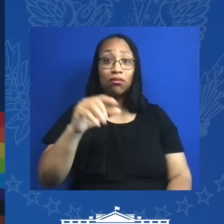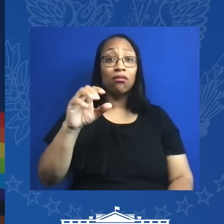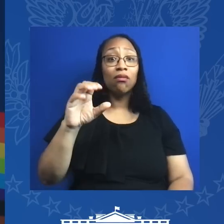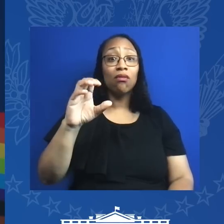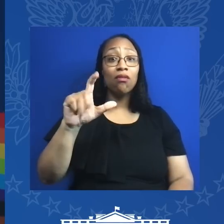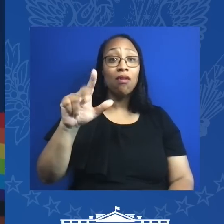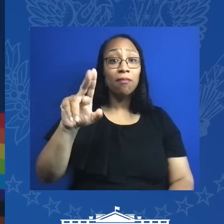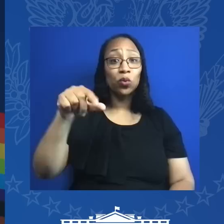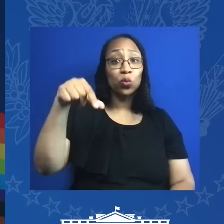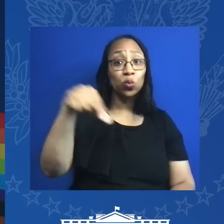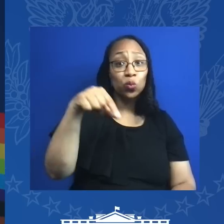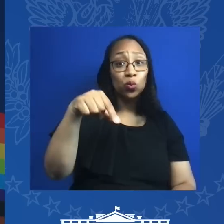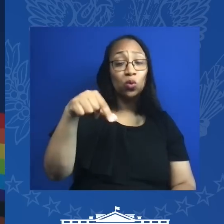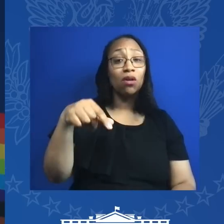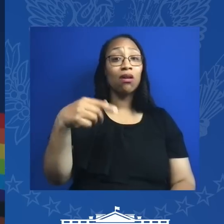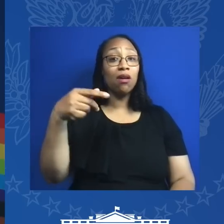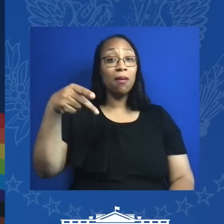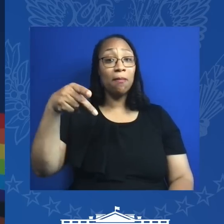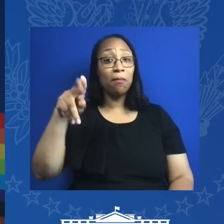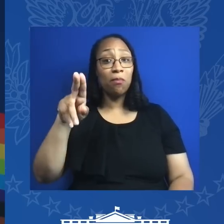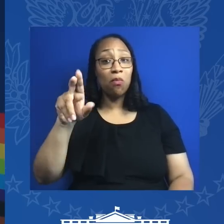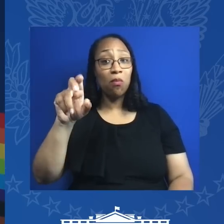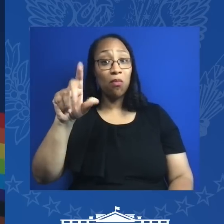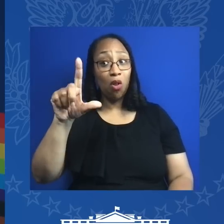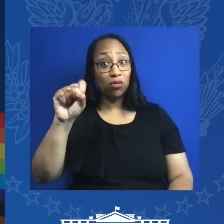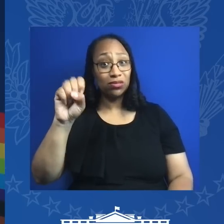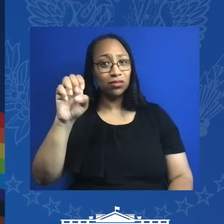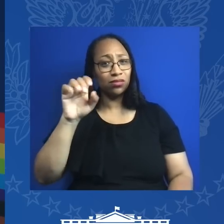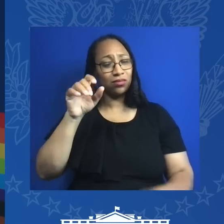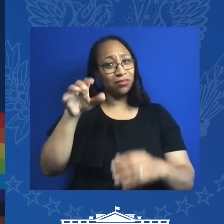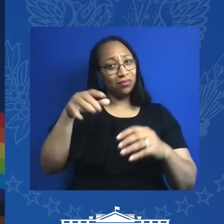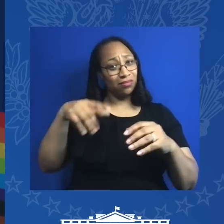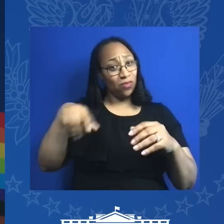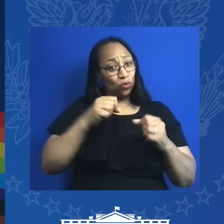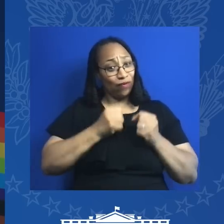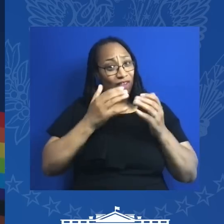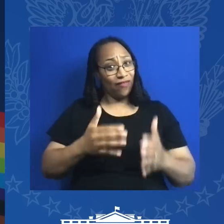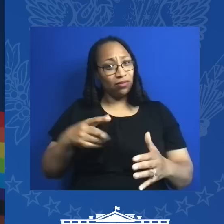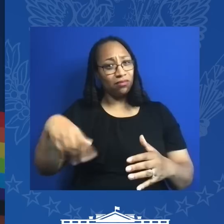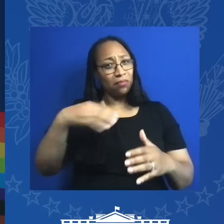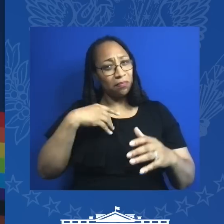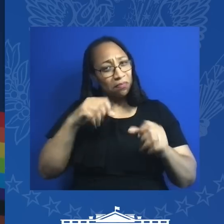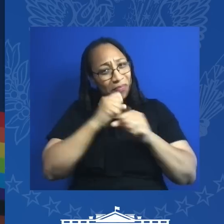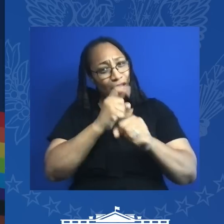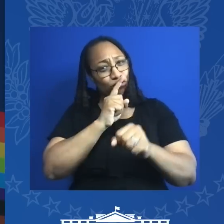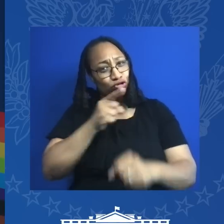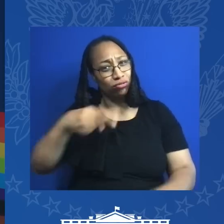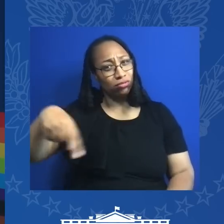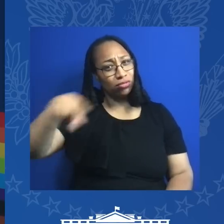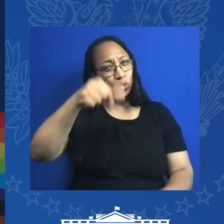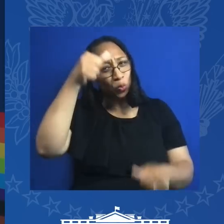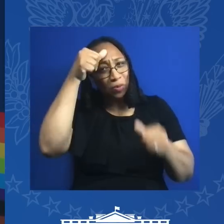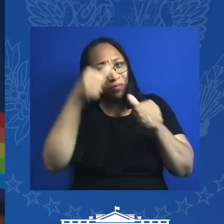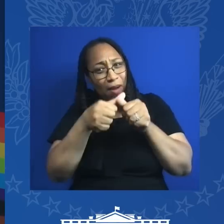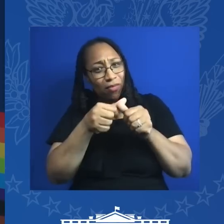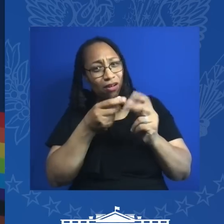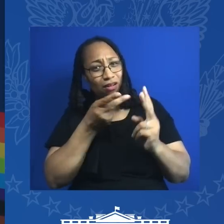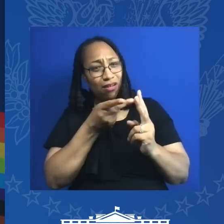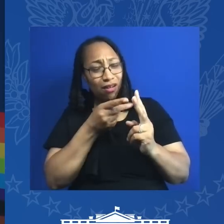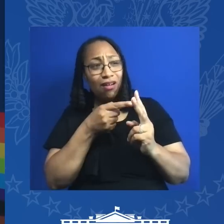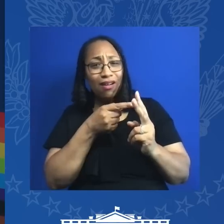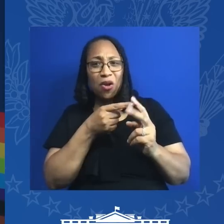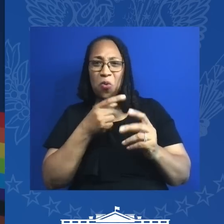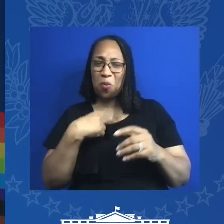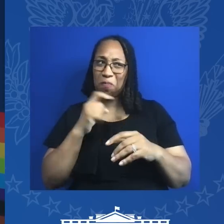why we must fully implement the significant gun law that we passed the most significant in 30 years that I signed. But it's not done